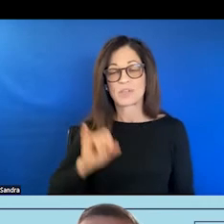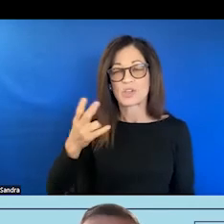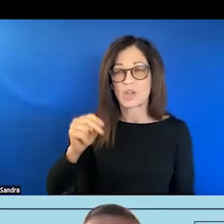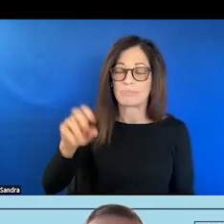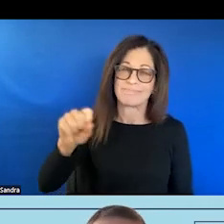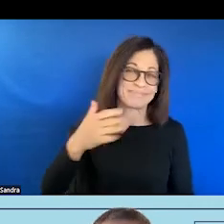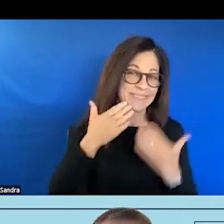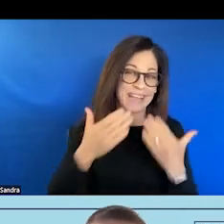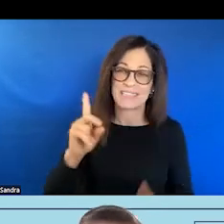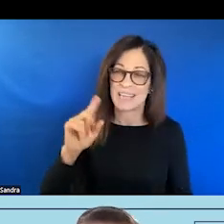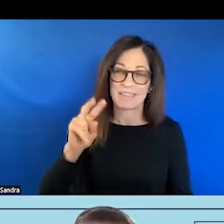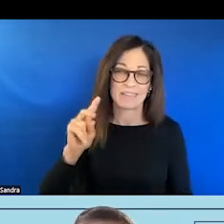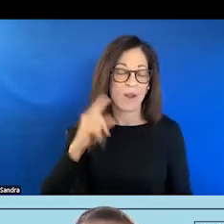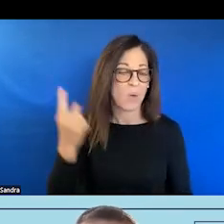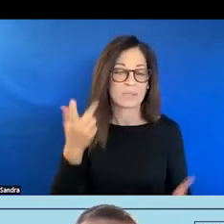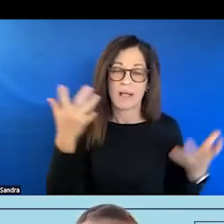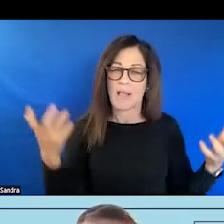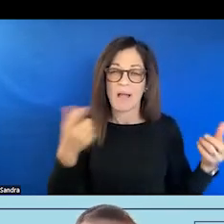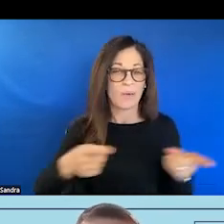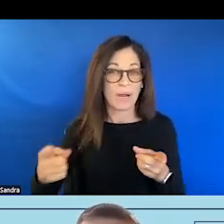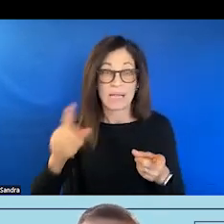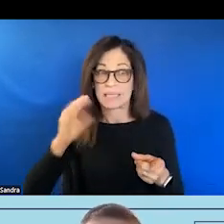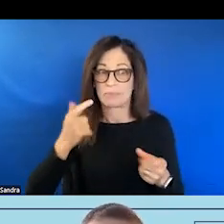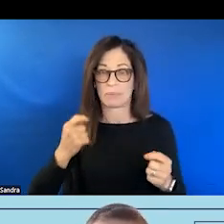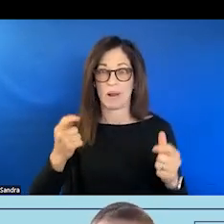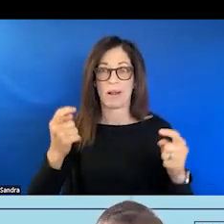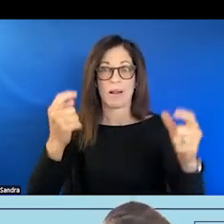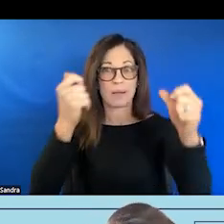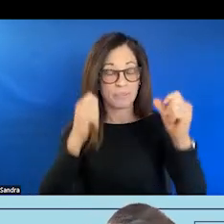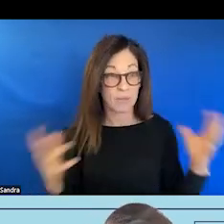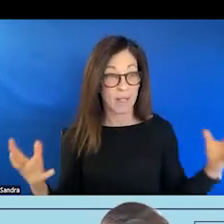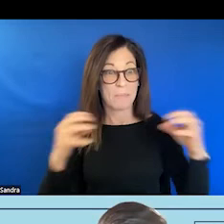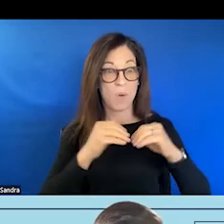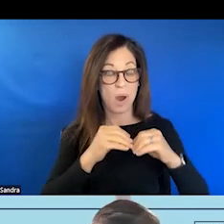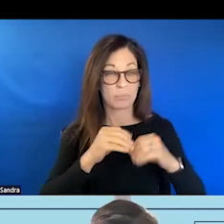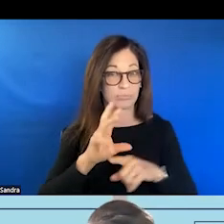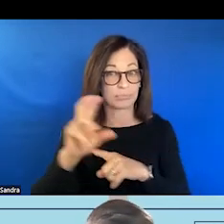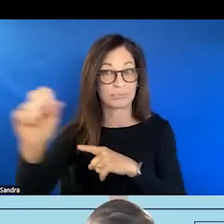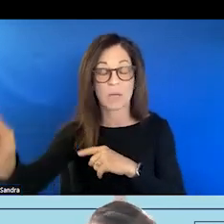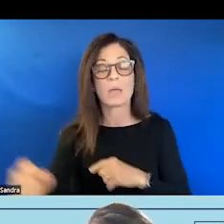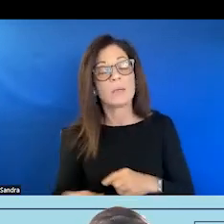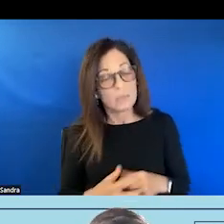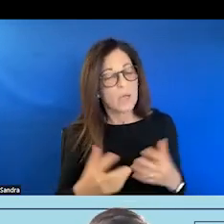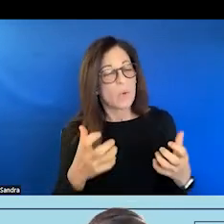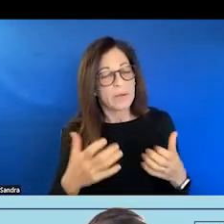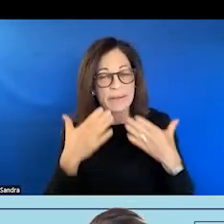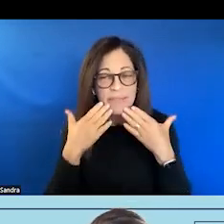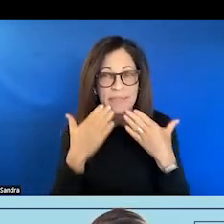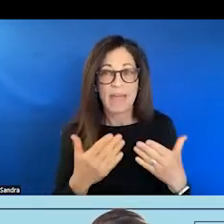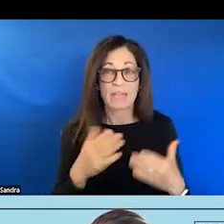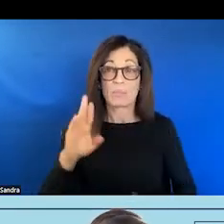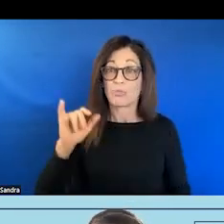a lot going on, and it seems to be accelerating kind of exponentially. But wanted to thank you,